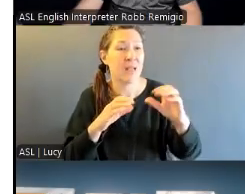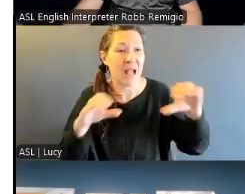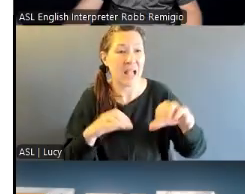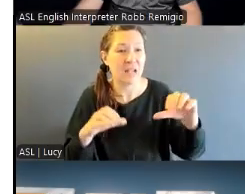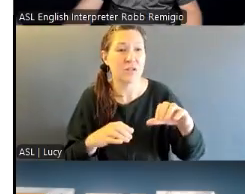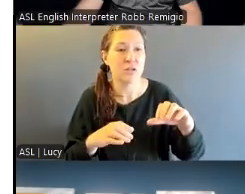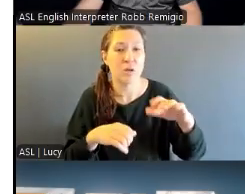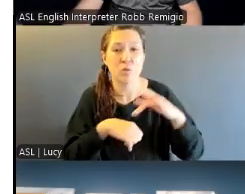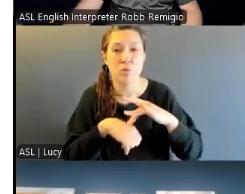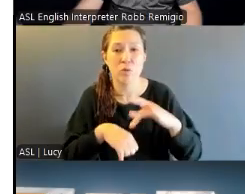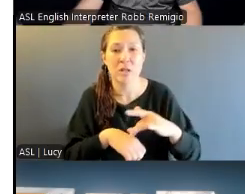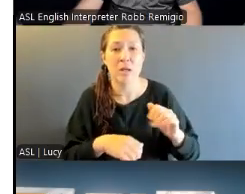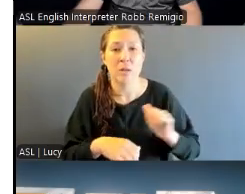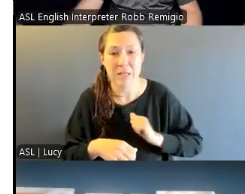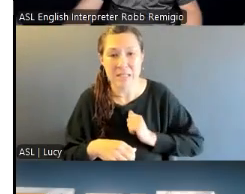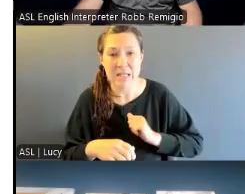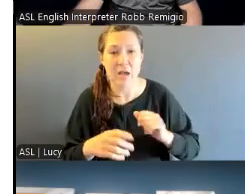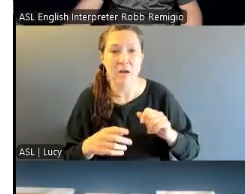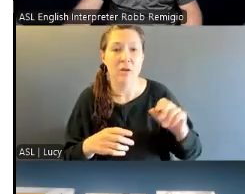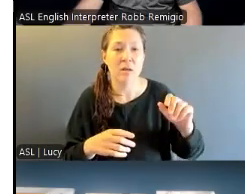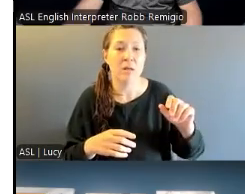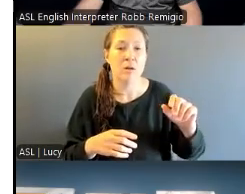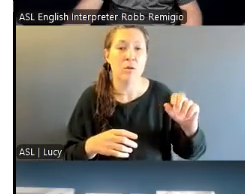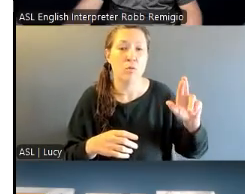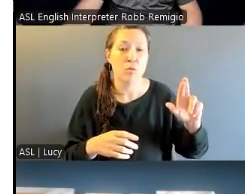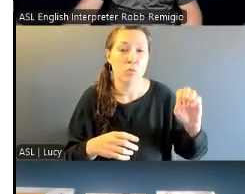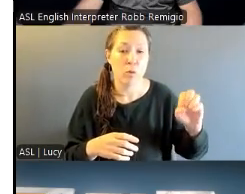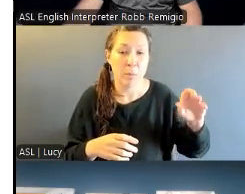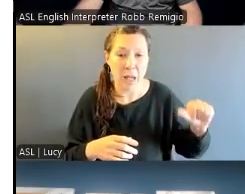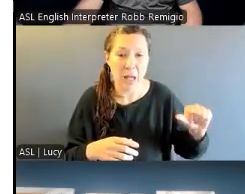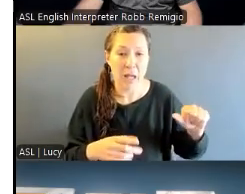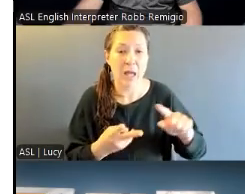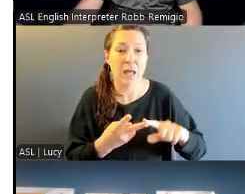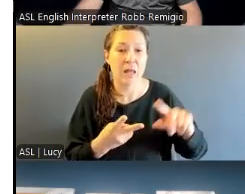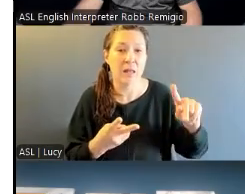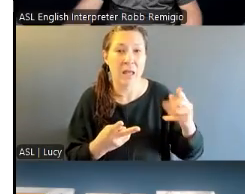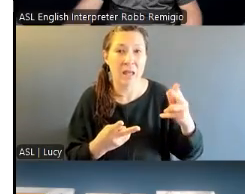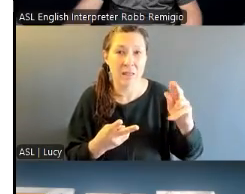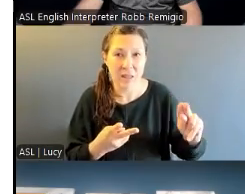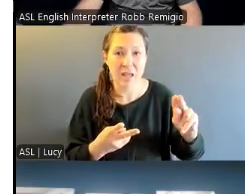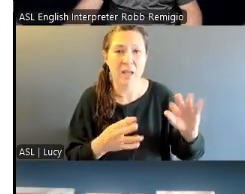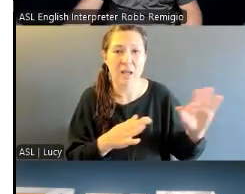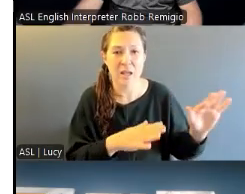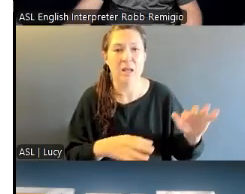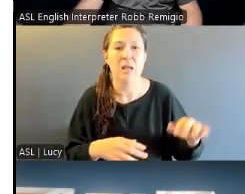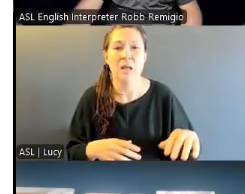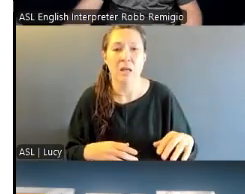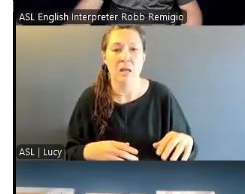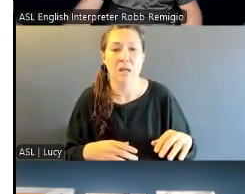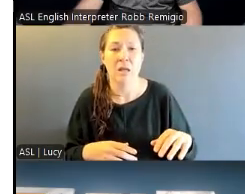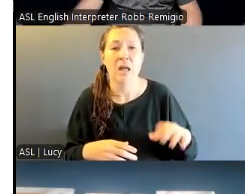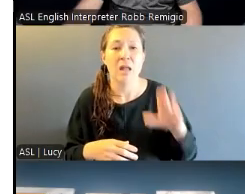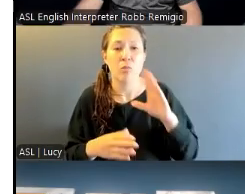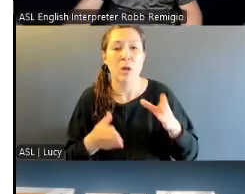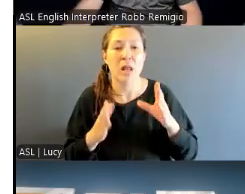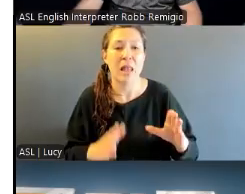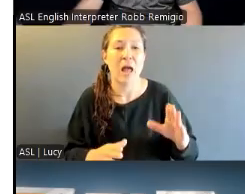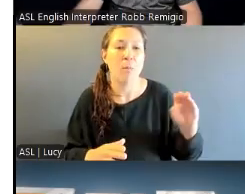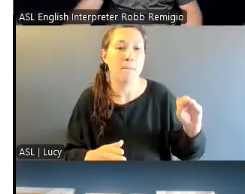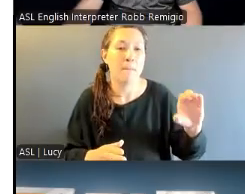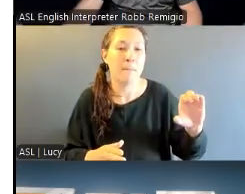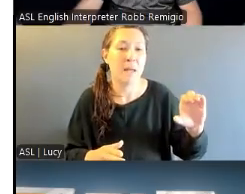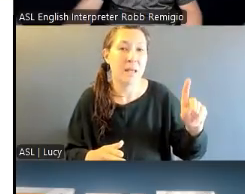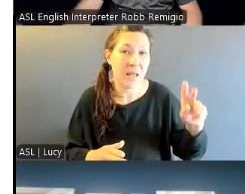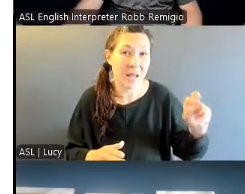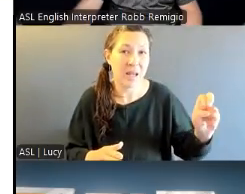and Tanaya, who are here. There's really wonderful resources in addition to the folks like Isabella and McCain at VPH to be able to help with this data too. And so